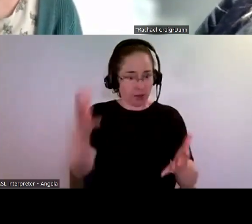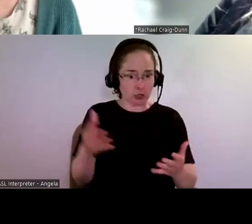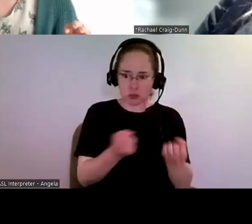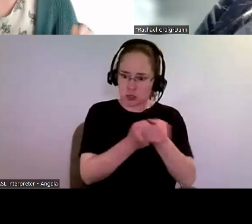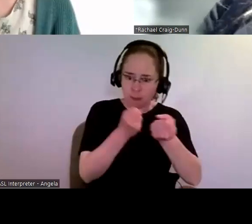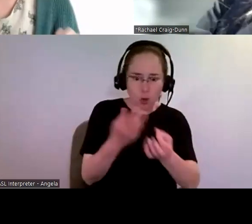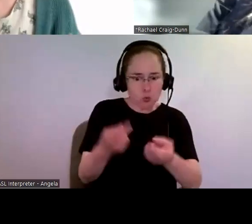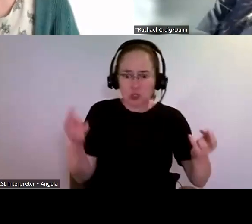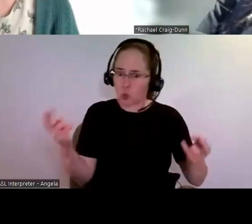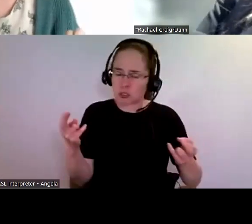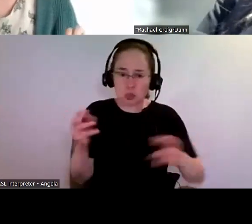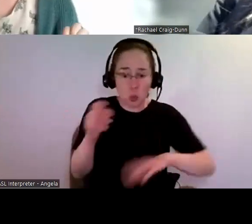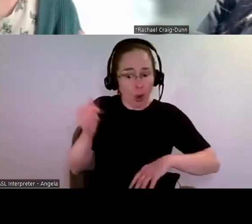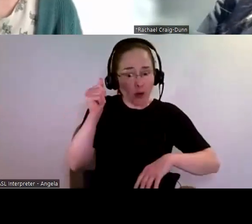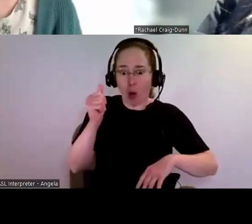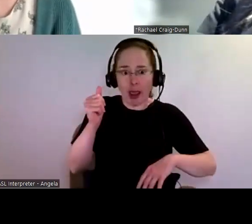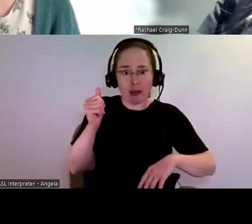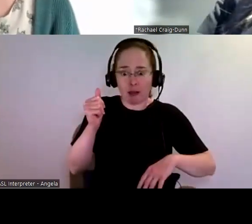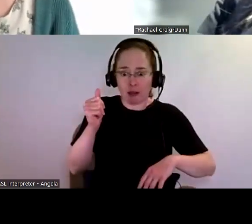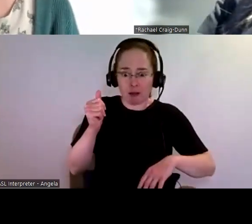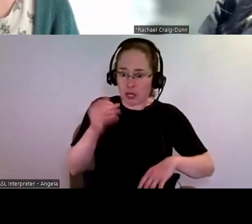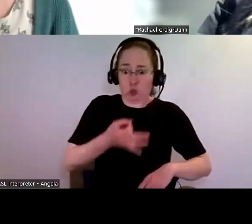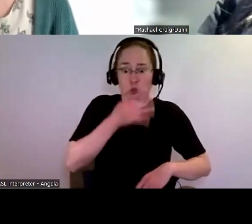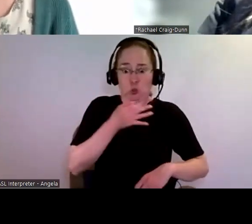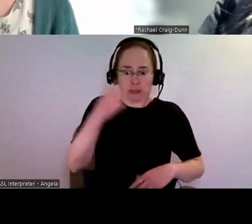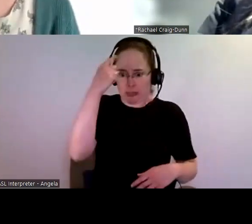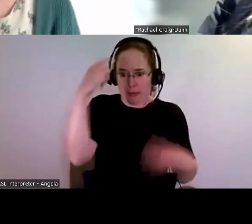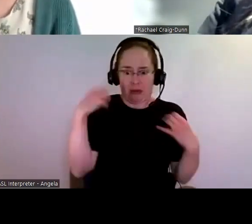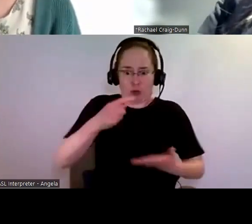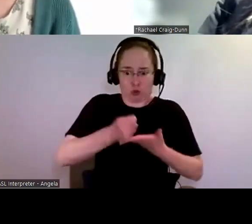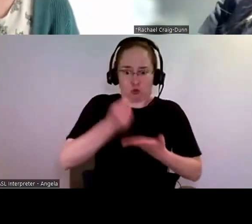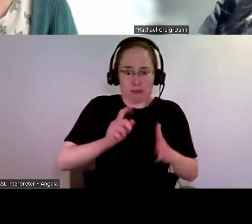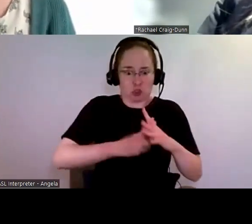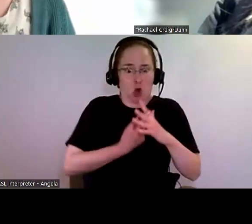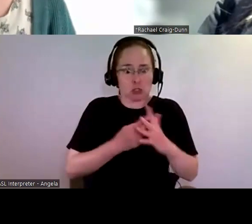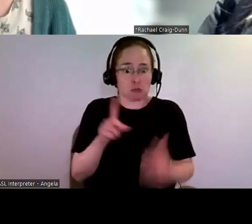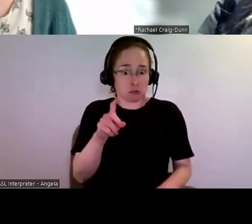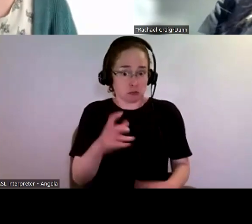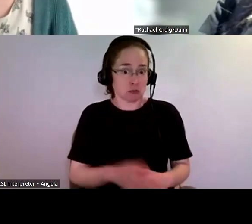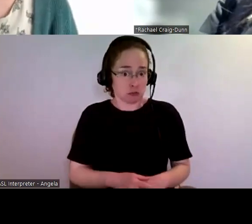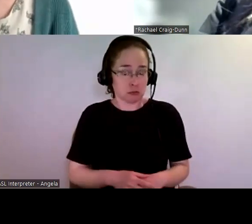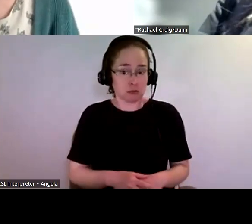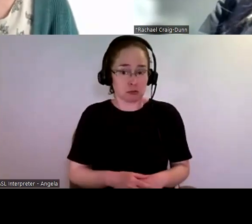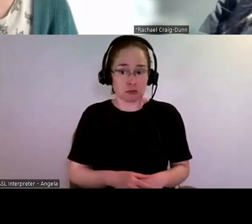to families at the onset of their loved one's mental health treatment?